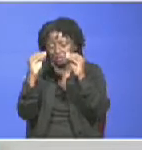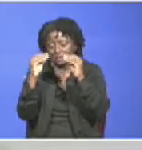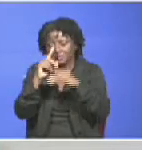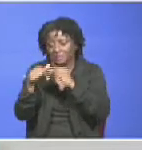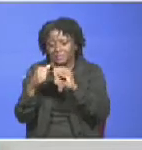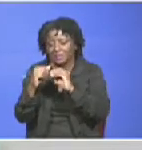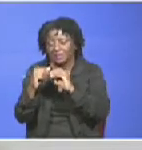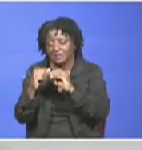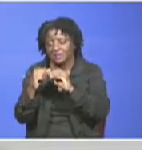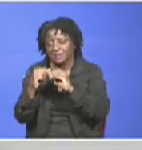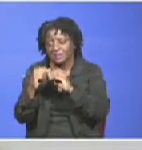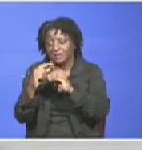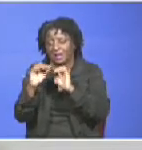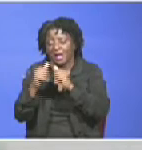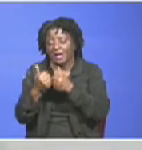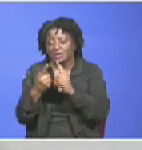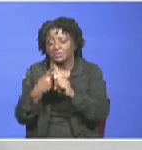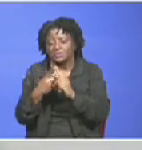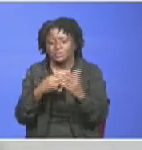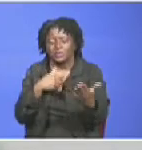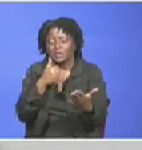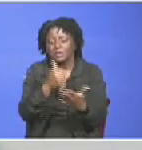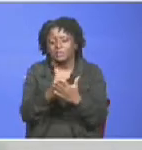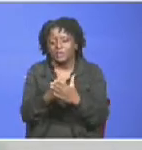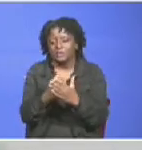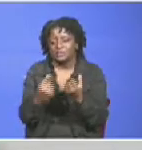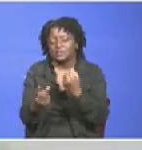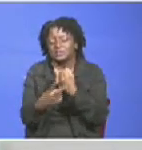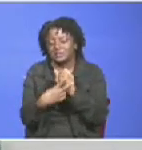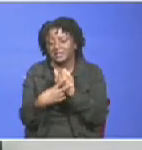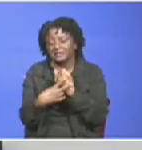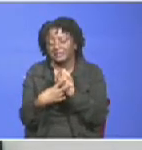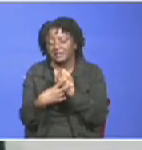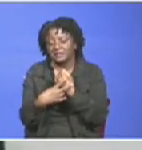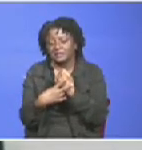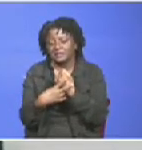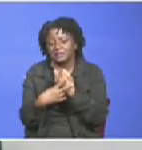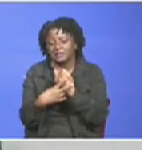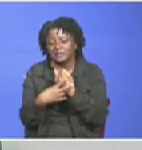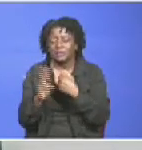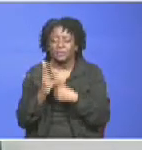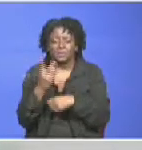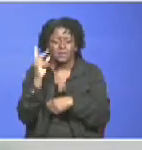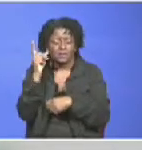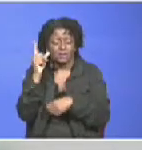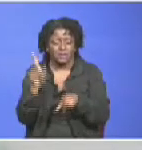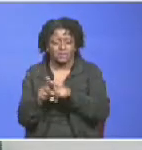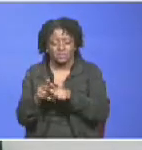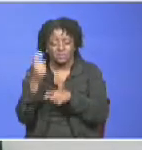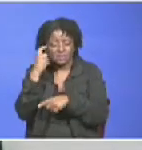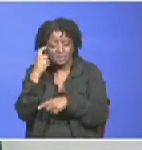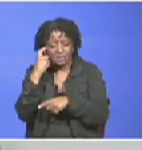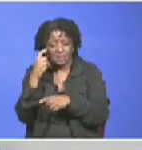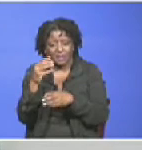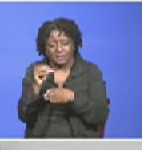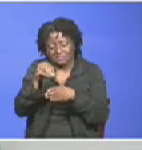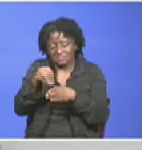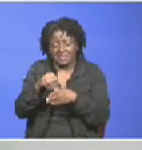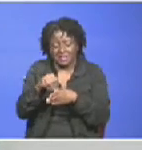approaching savings. We also believe that medium and longer term, we have